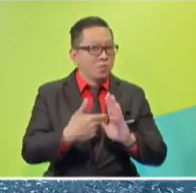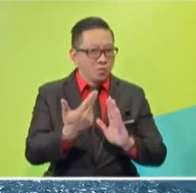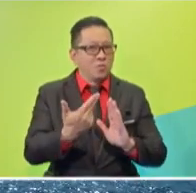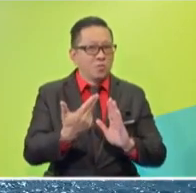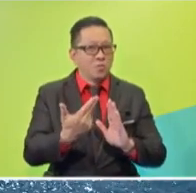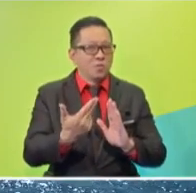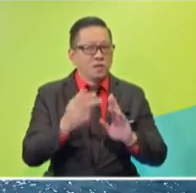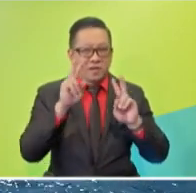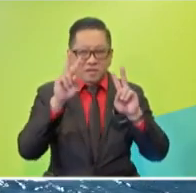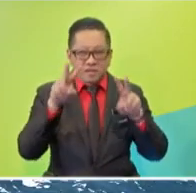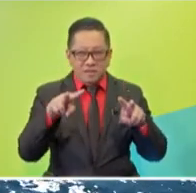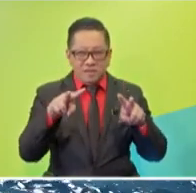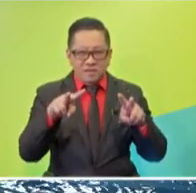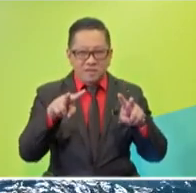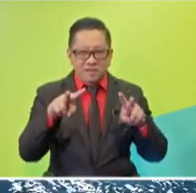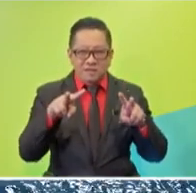let's see.